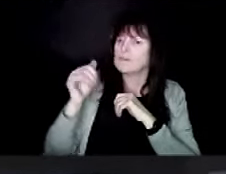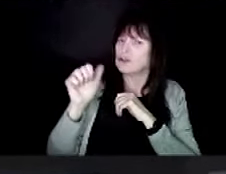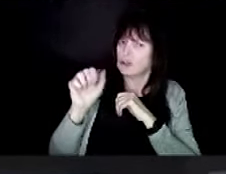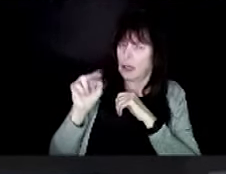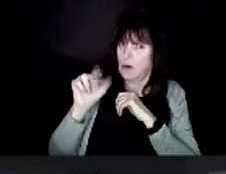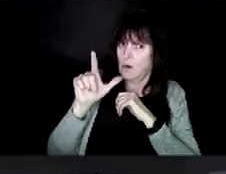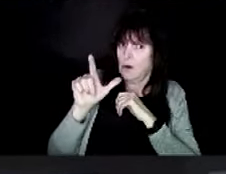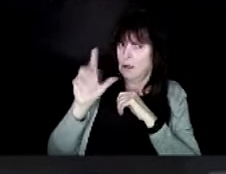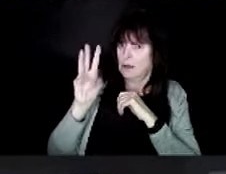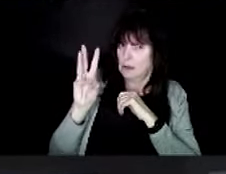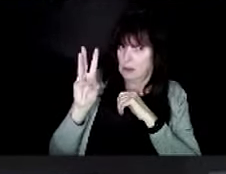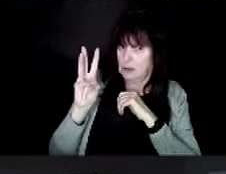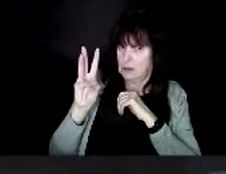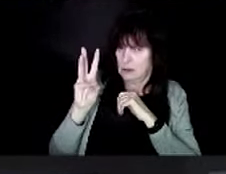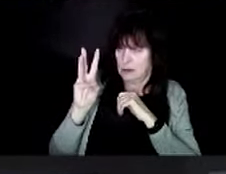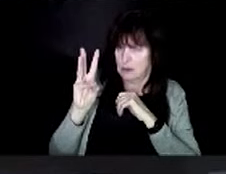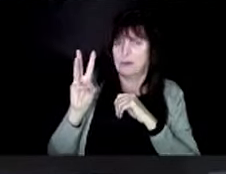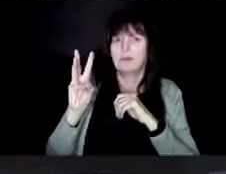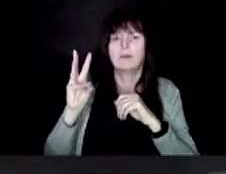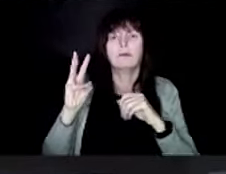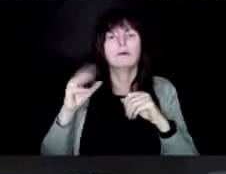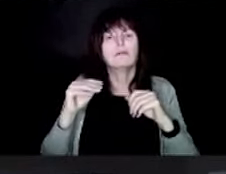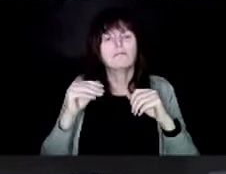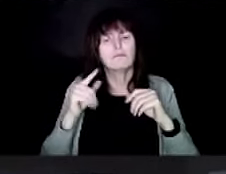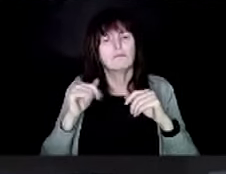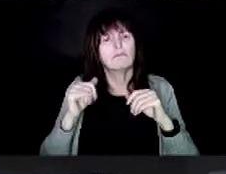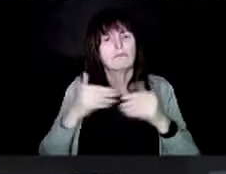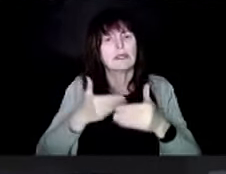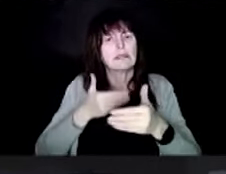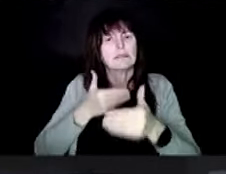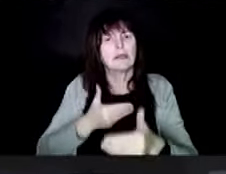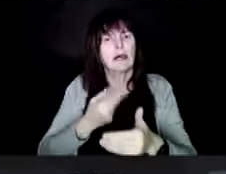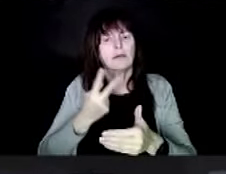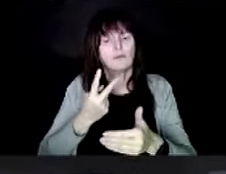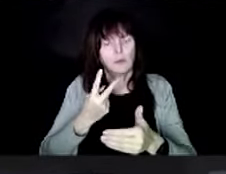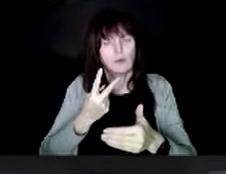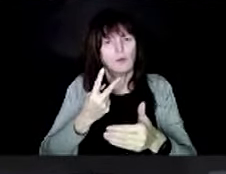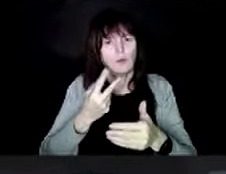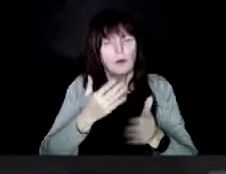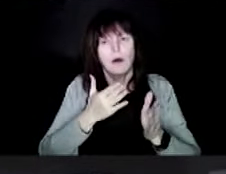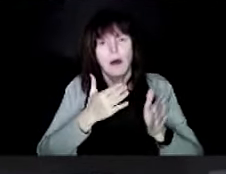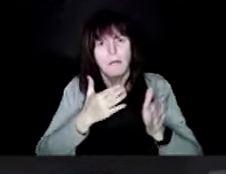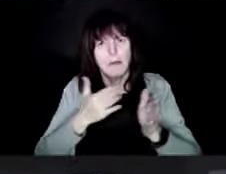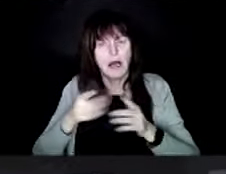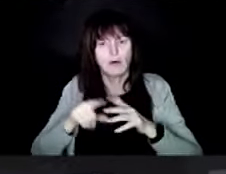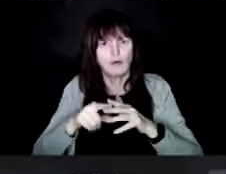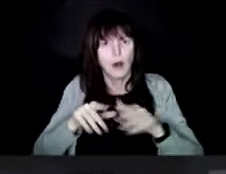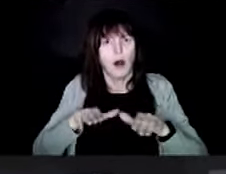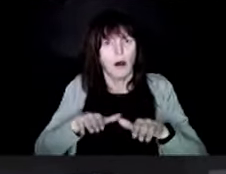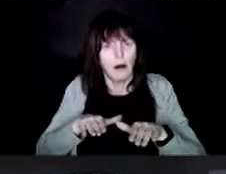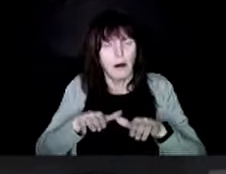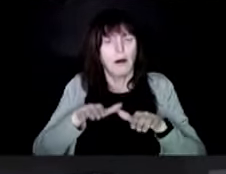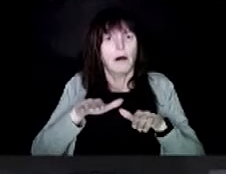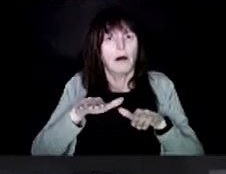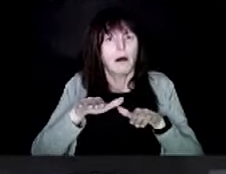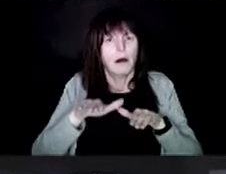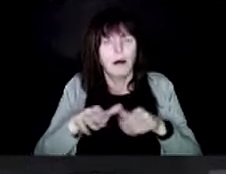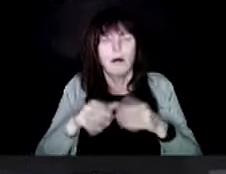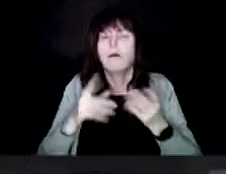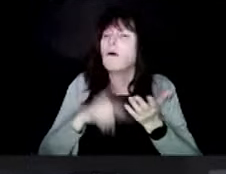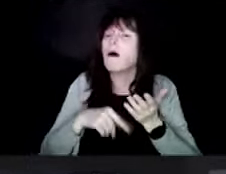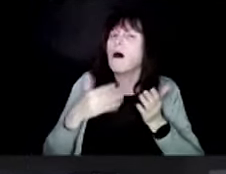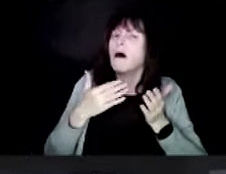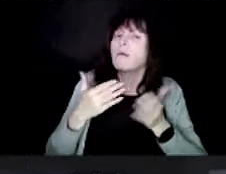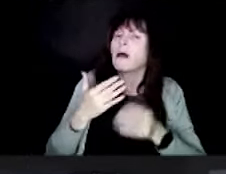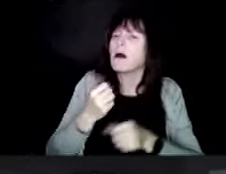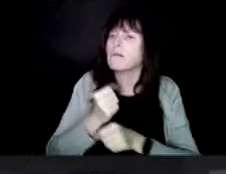hospitalization numbers shooting way up to prevent that reopening and the ending of stage two? What's really going to take us off